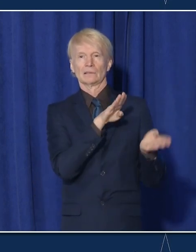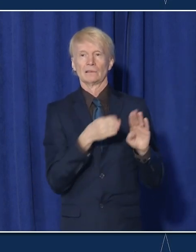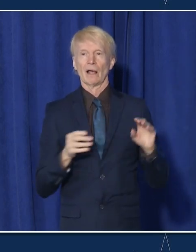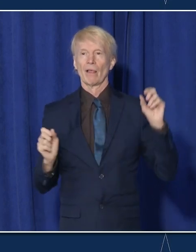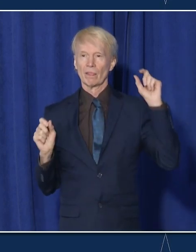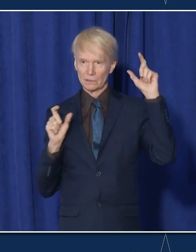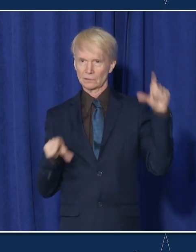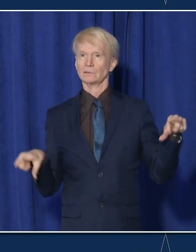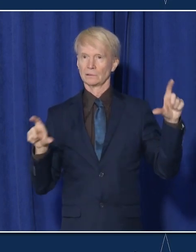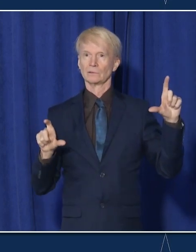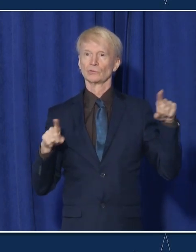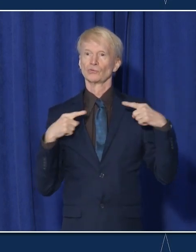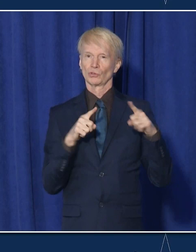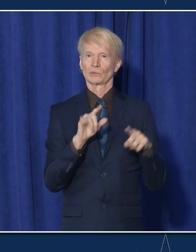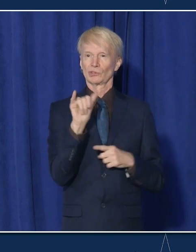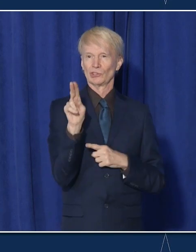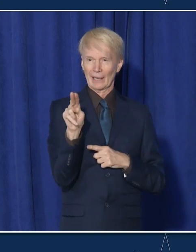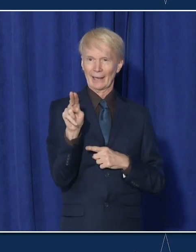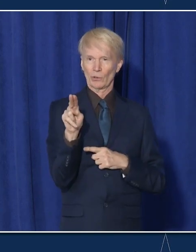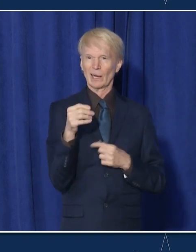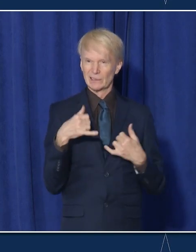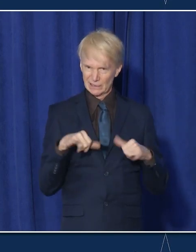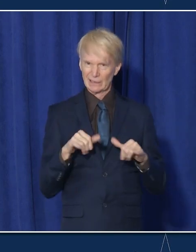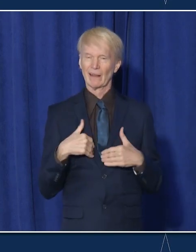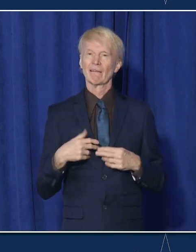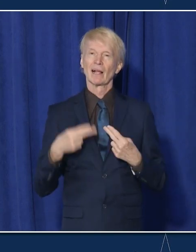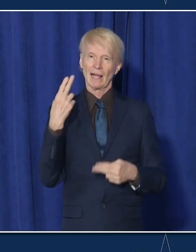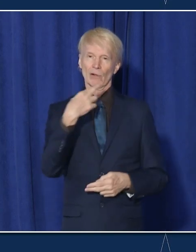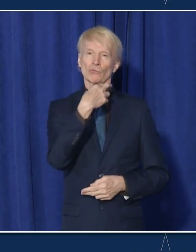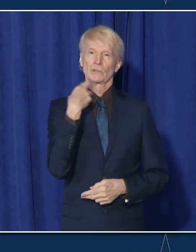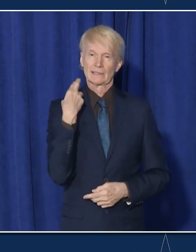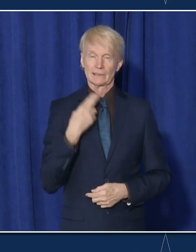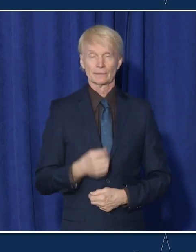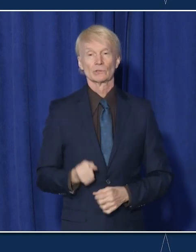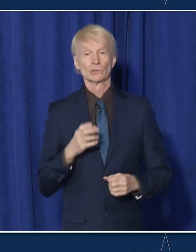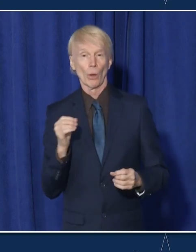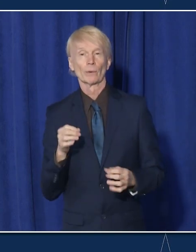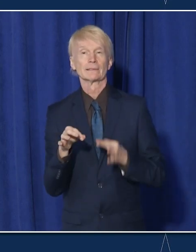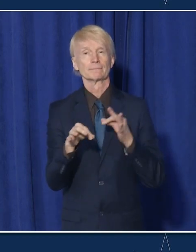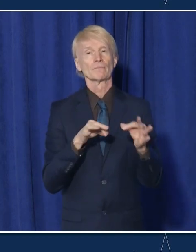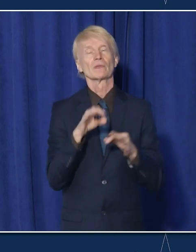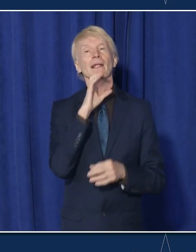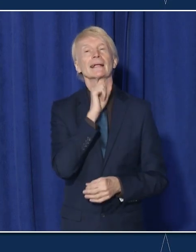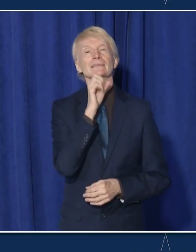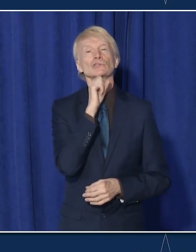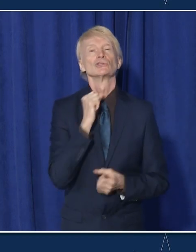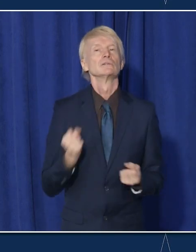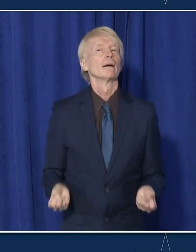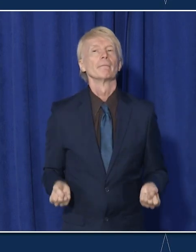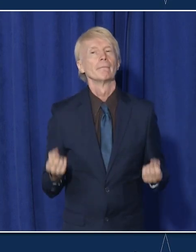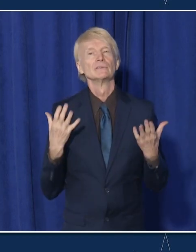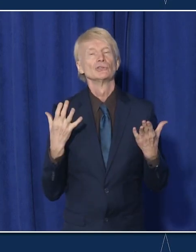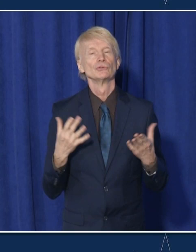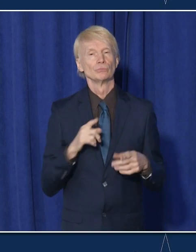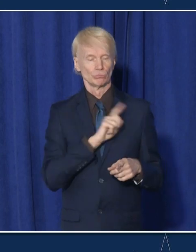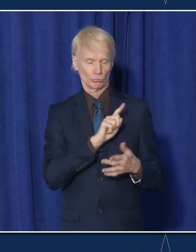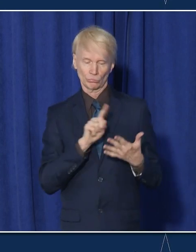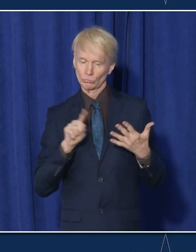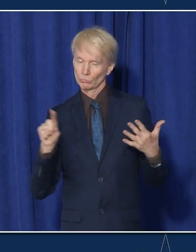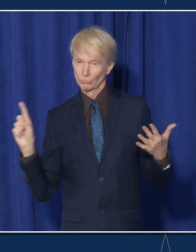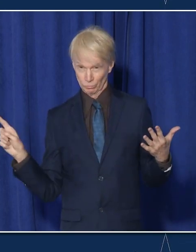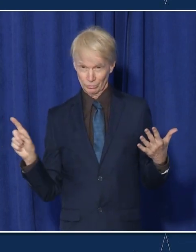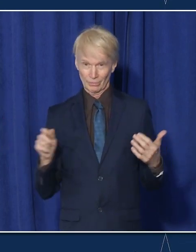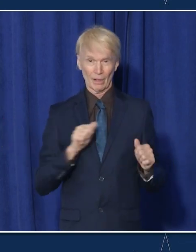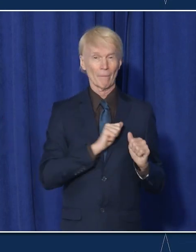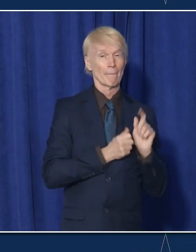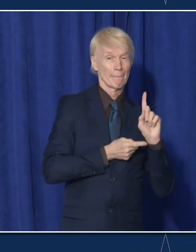especially, during January, and they remain at risk. If we look at vaccination rates by age, the majority in